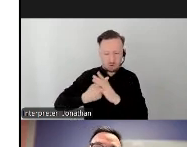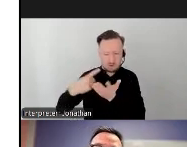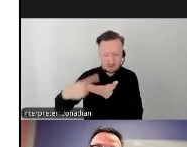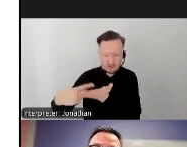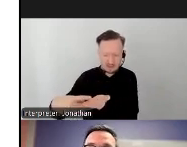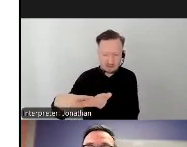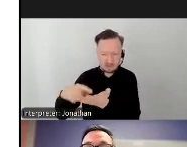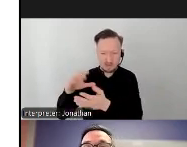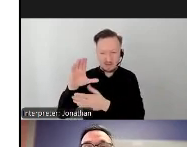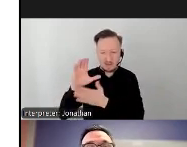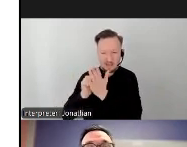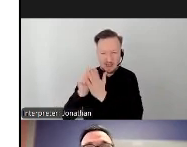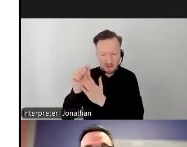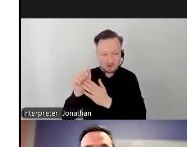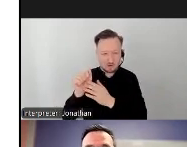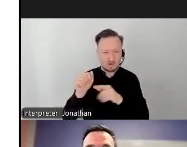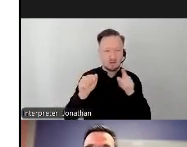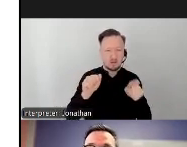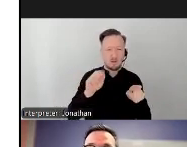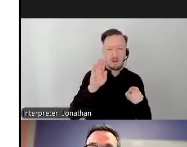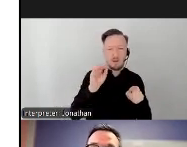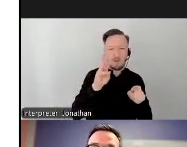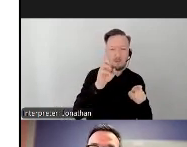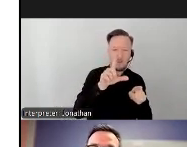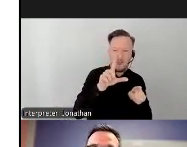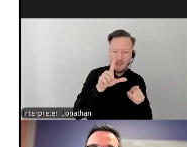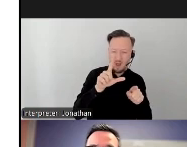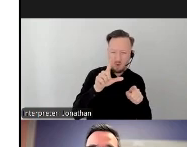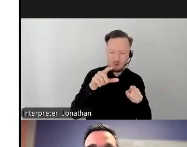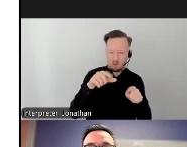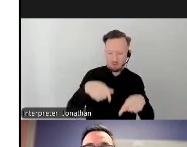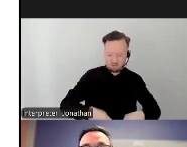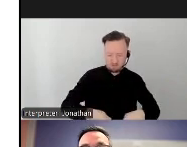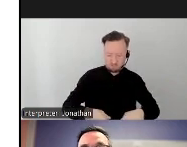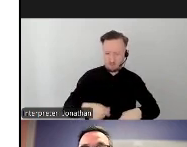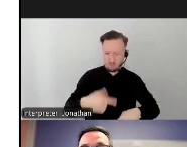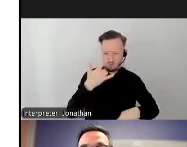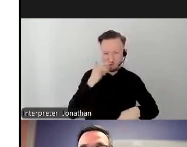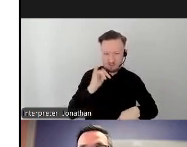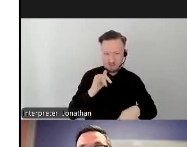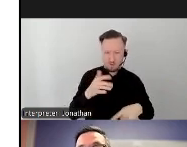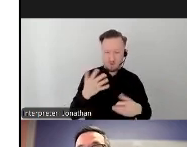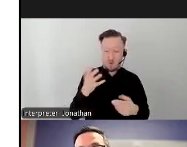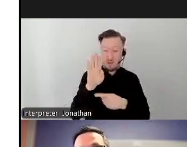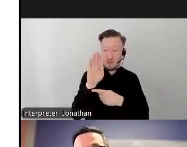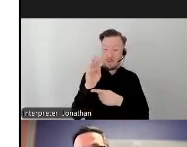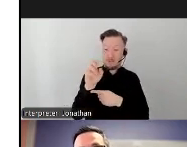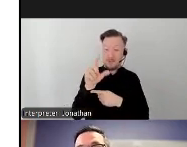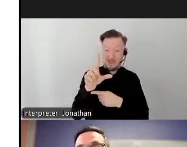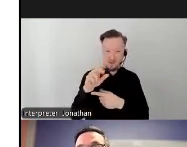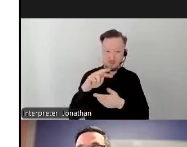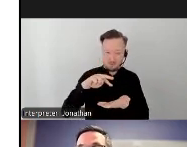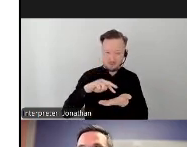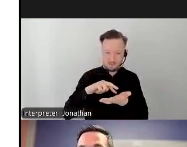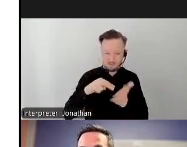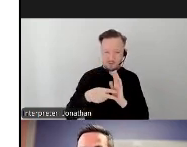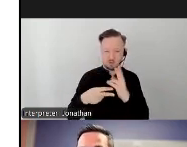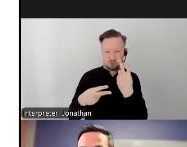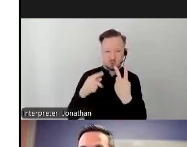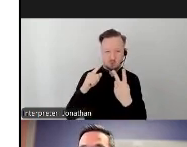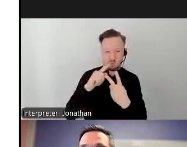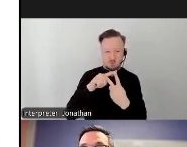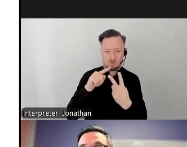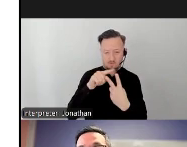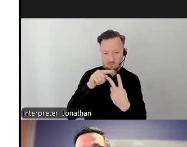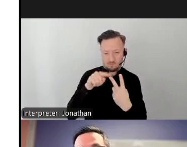say colon, what does that mean, right? So when we say bowel, we usually refer to two different types. So you have a small